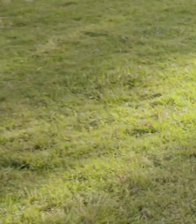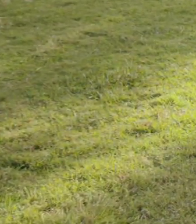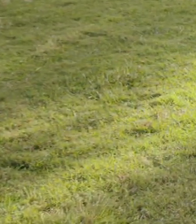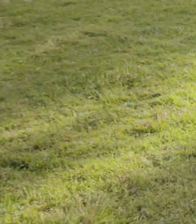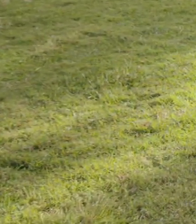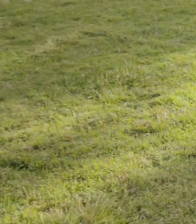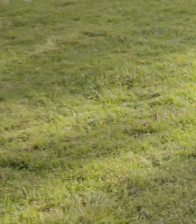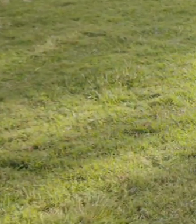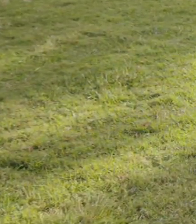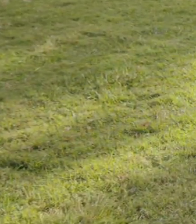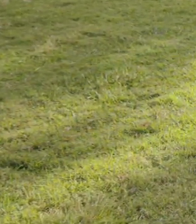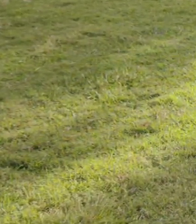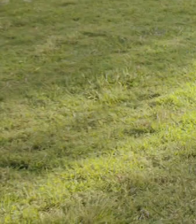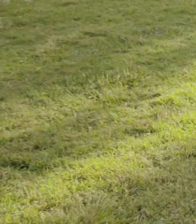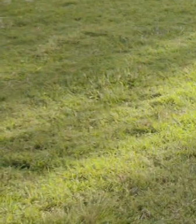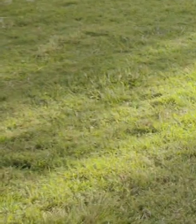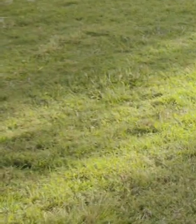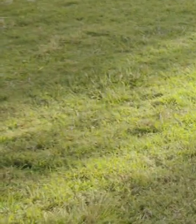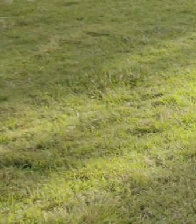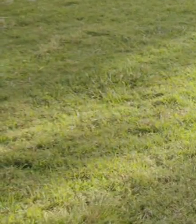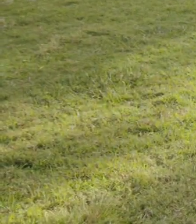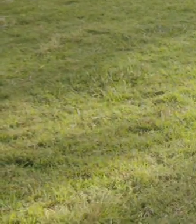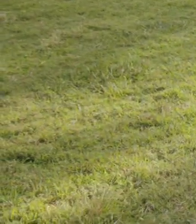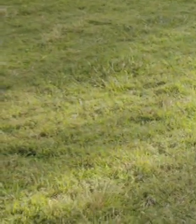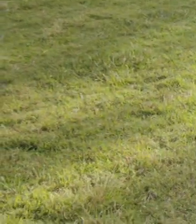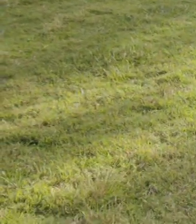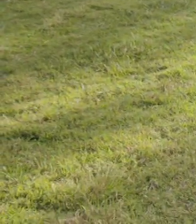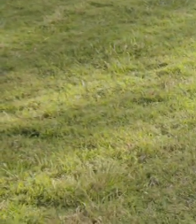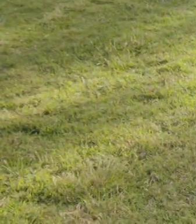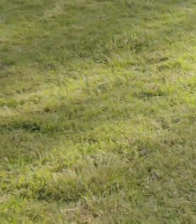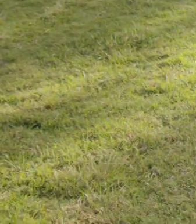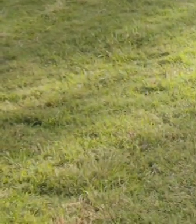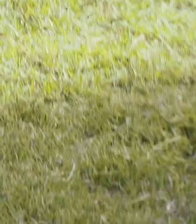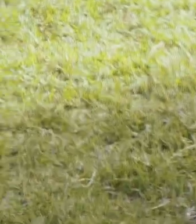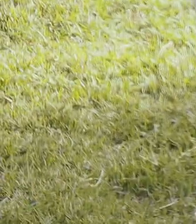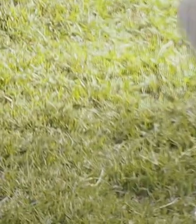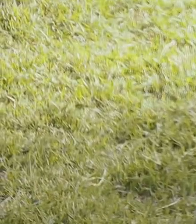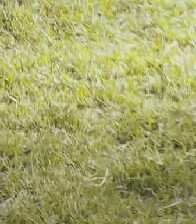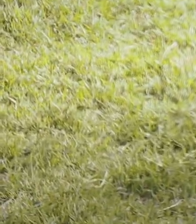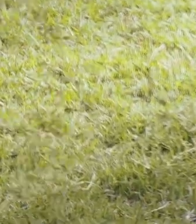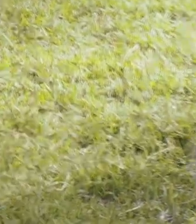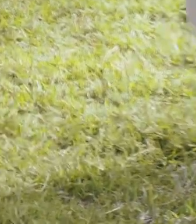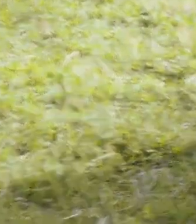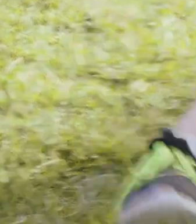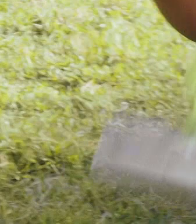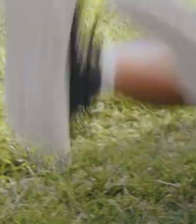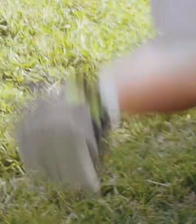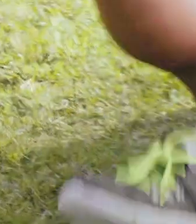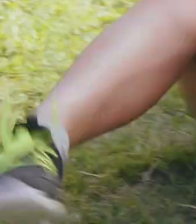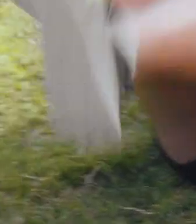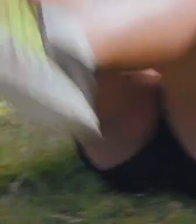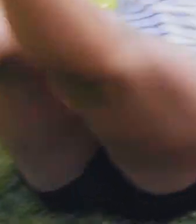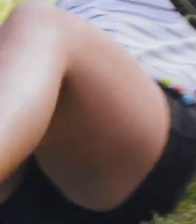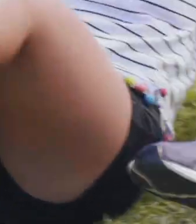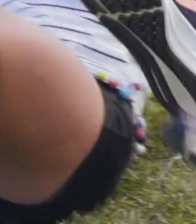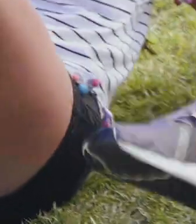I'm pumped. Let's do it. Let's do it. All right, the first one we're going to do is some kicking on our bottom. We're going to do some freestyle flutter kicks. Kick, kick, kick, kick, kick. That's